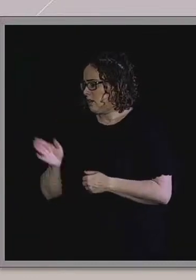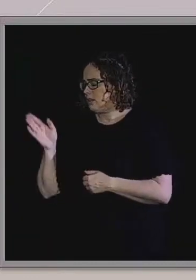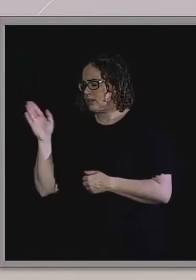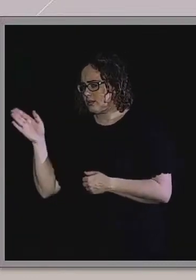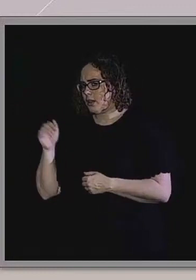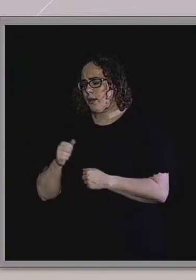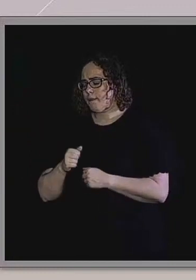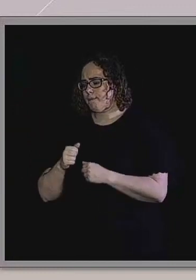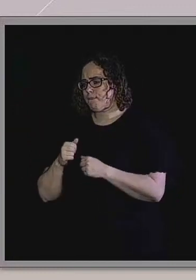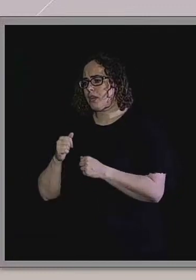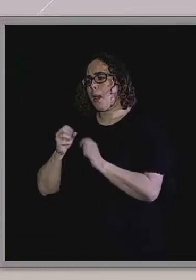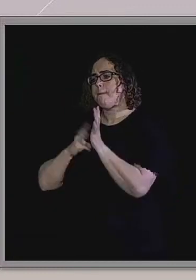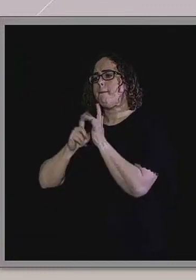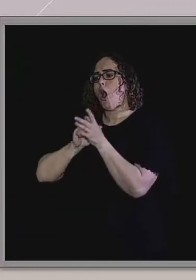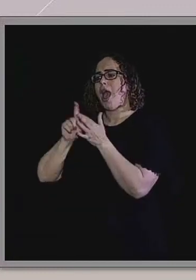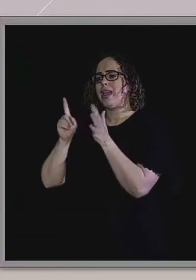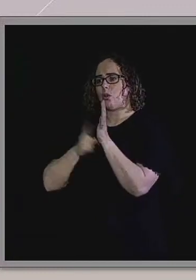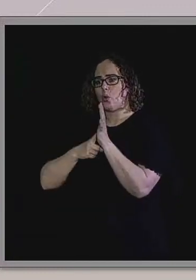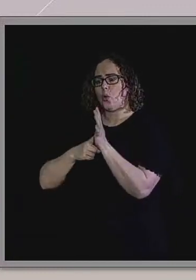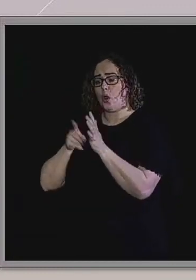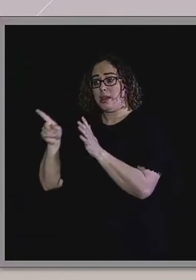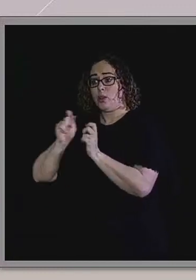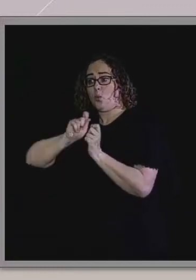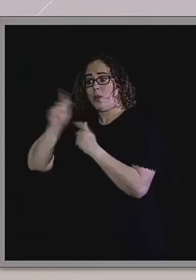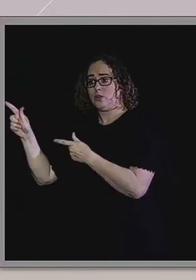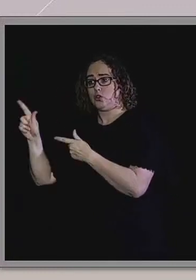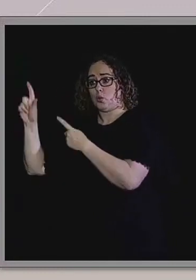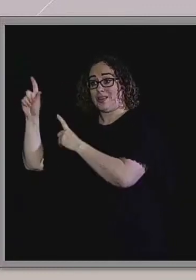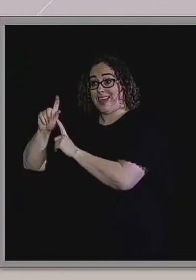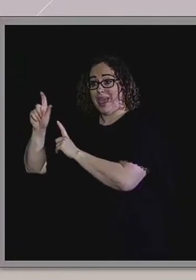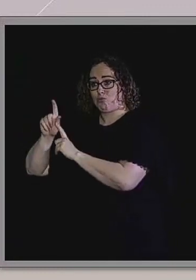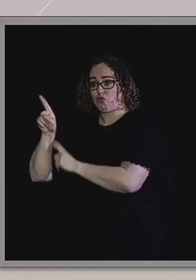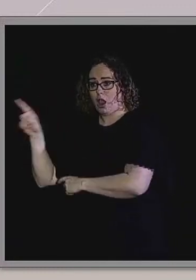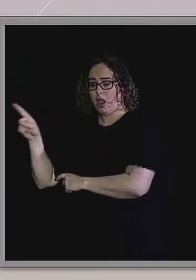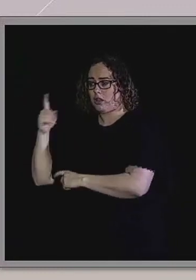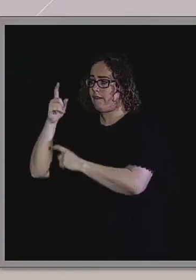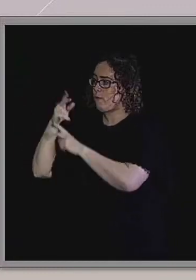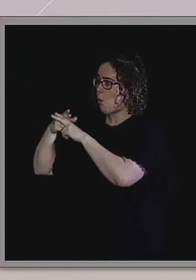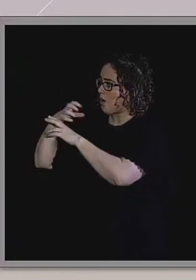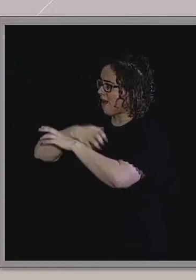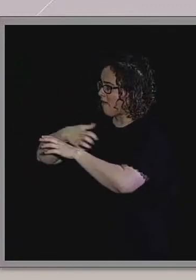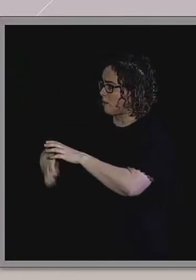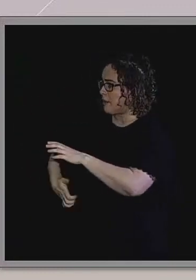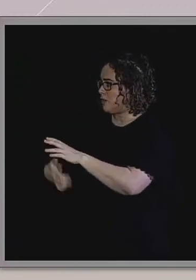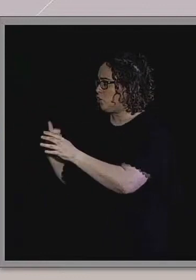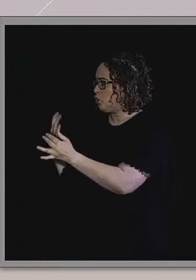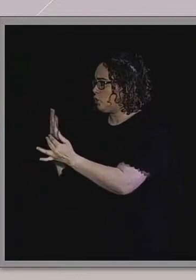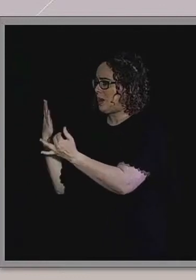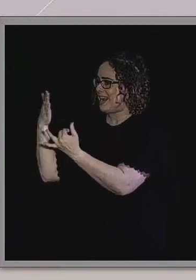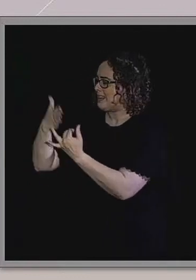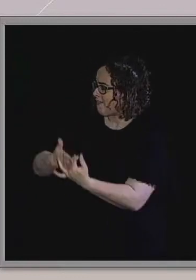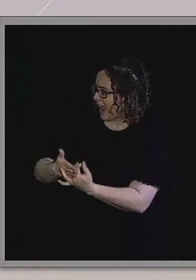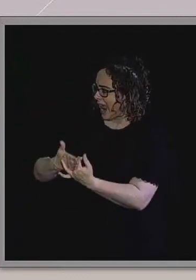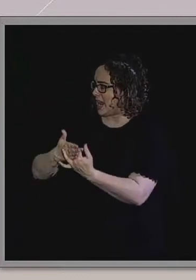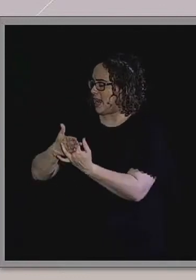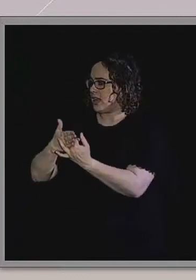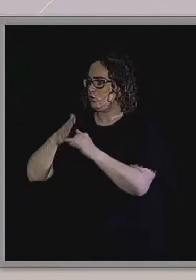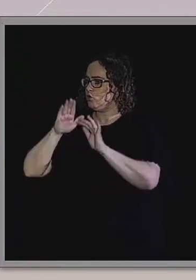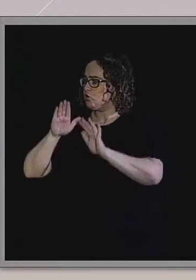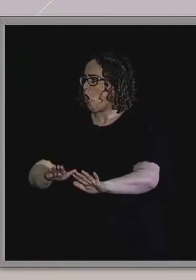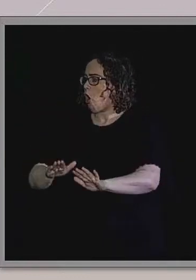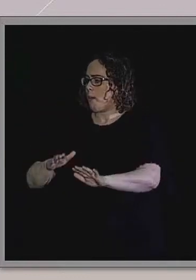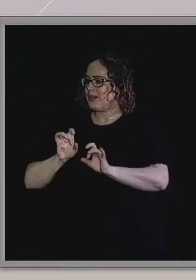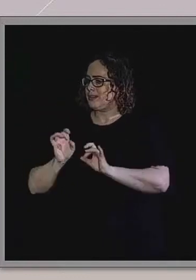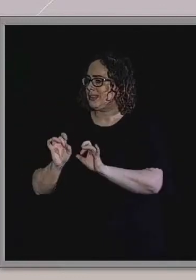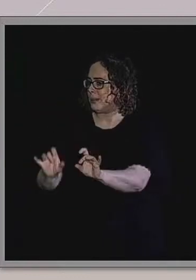Canberra and appealed to the government to intervene. And that was a decade ago, and the environment was very different